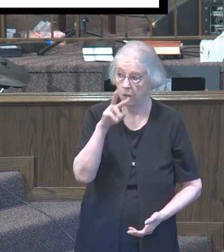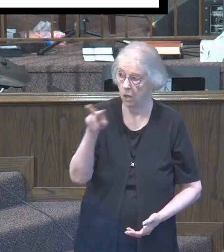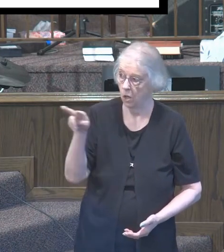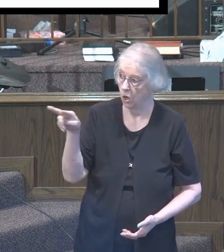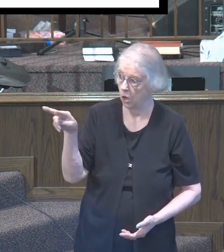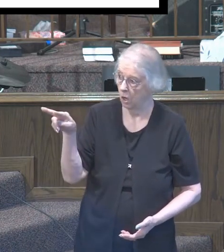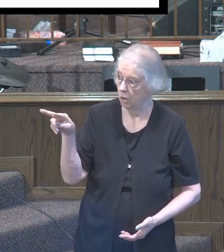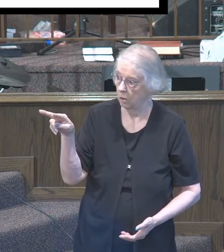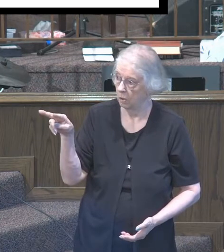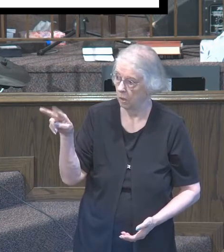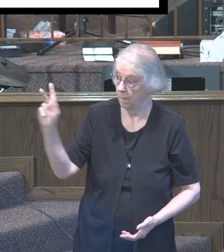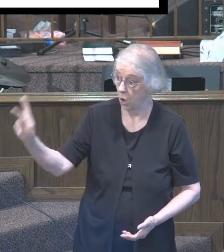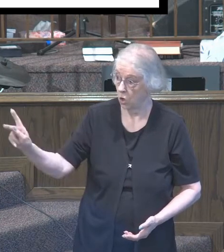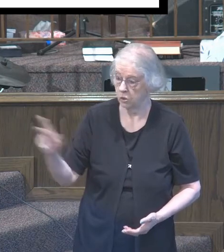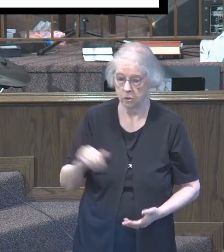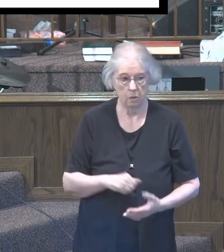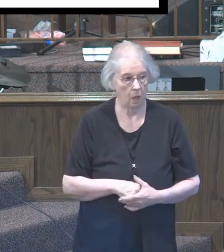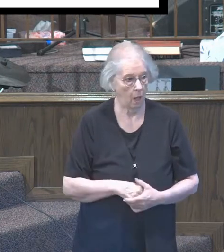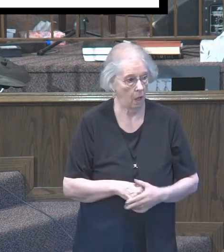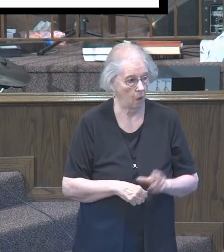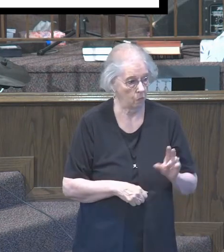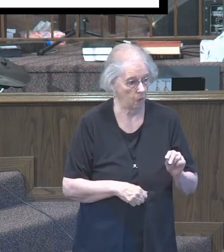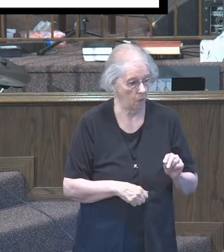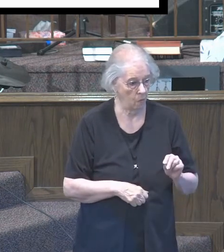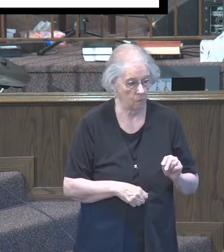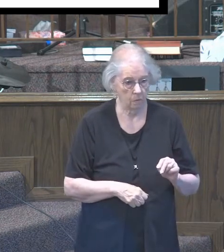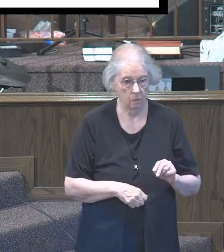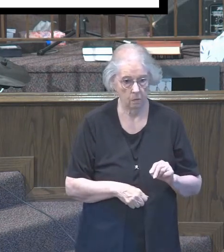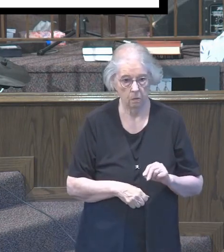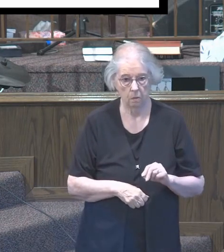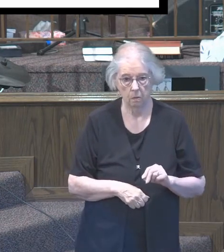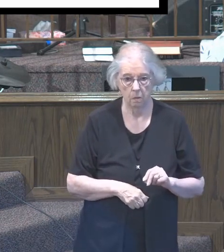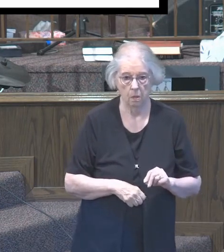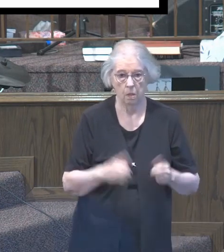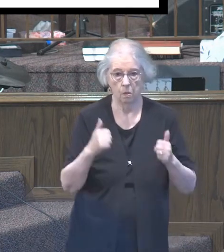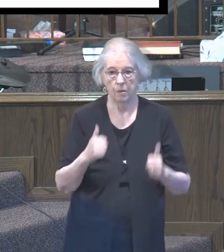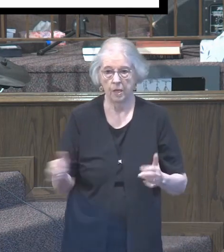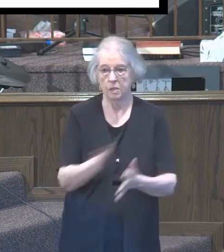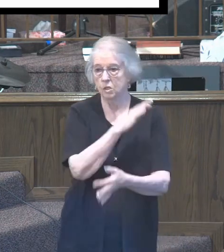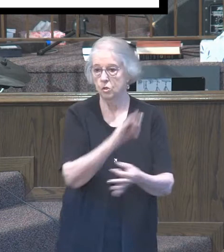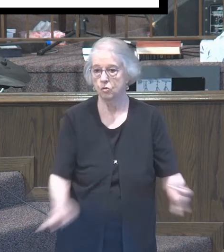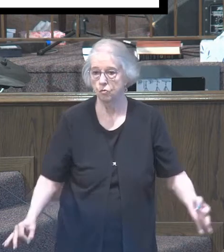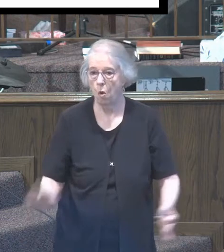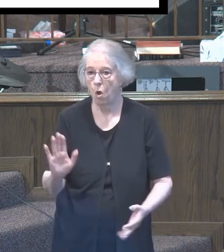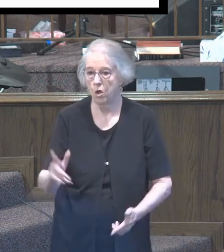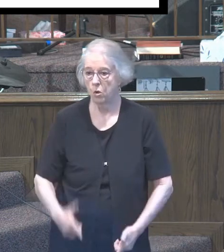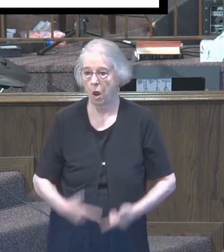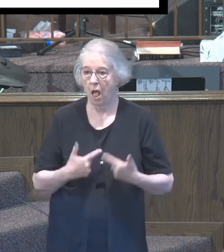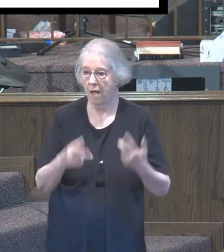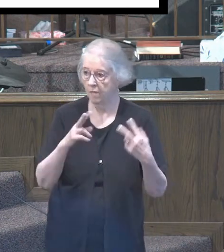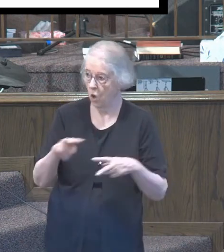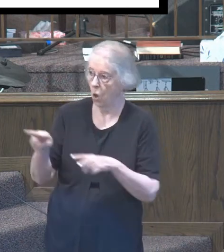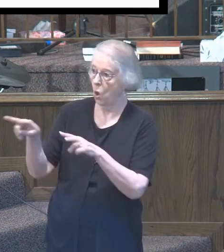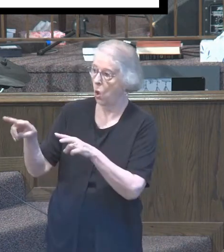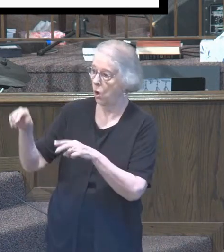to choose to live one-eyed or else be dumped on a moral trash pile. And you have to chop